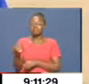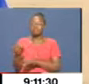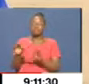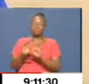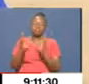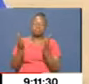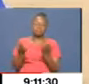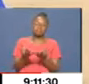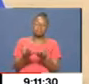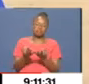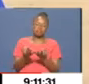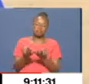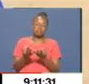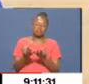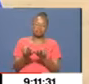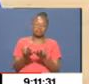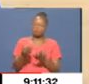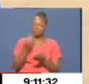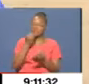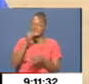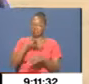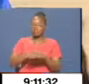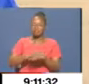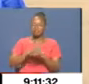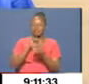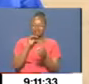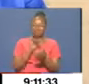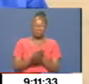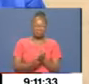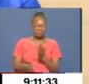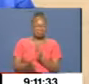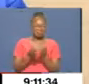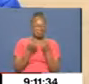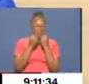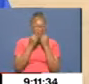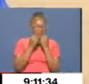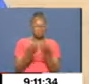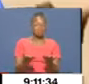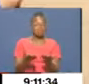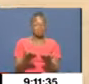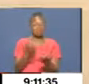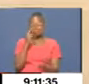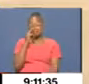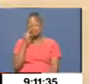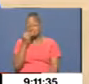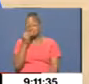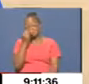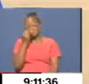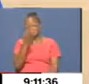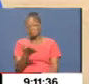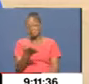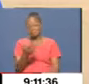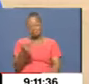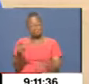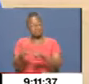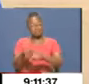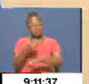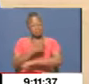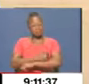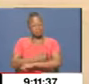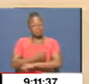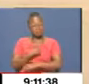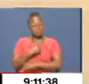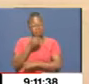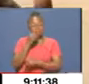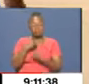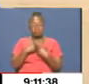that hardly gets food. So back at home there's no food, and in school I don't have any food right now.